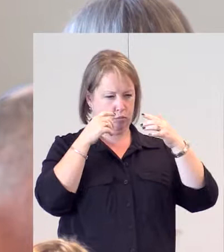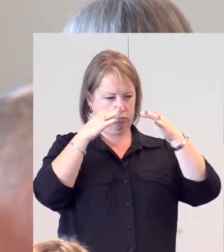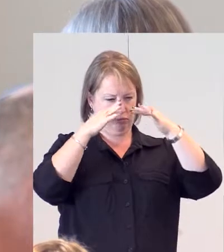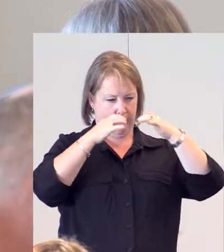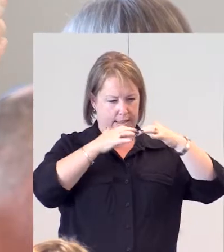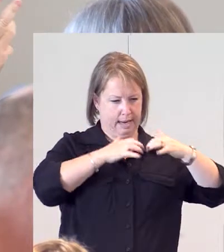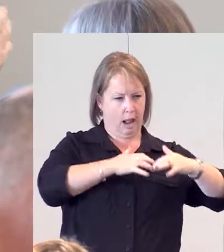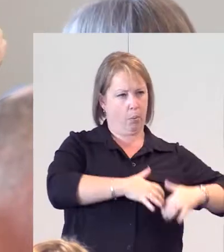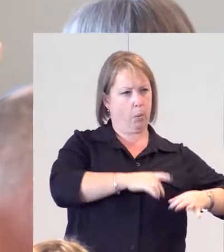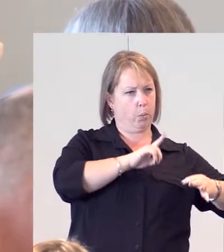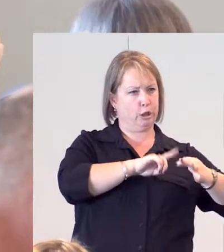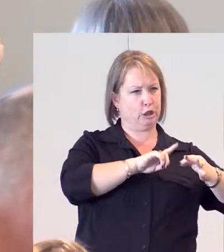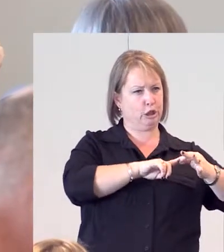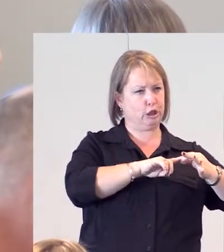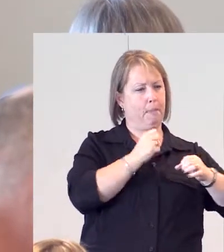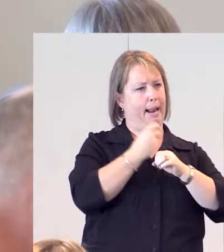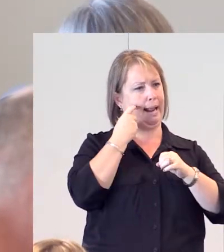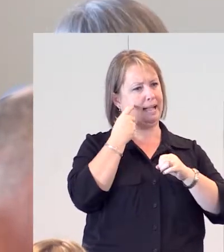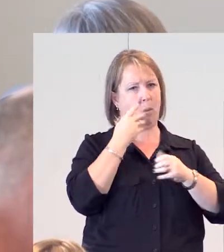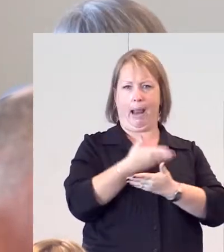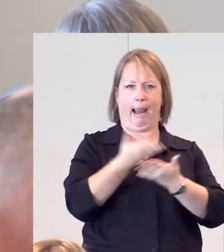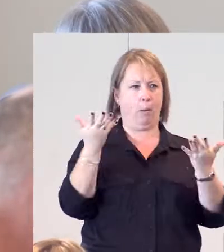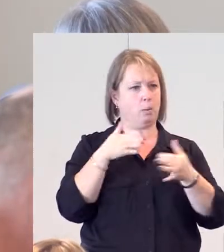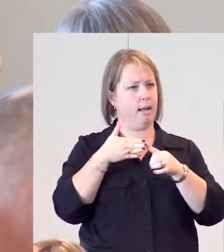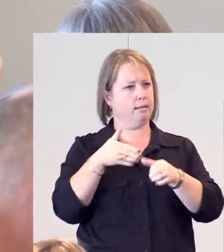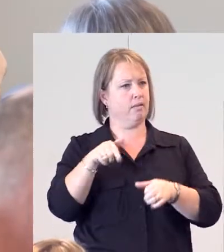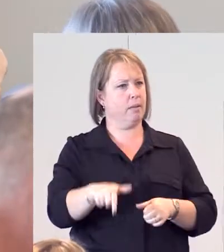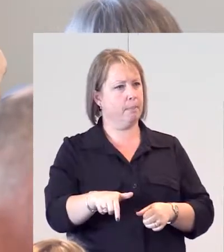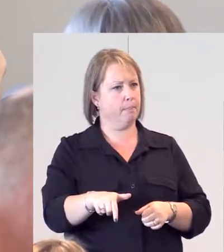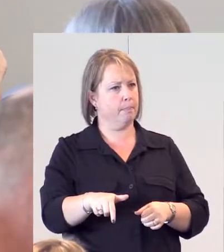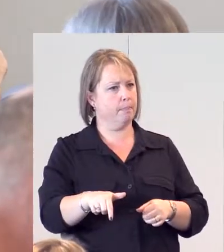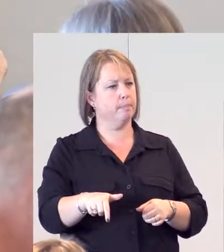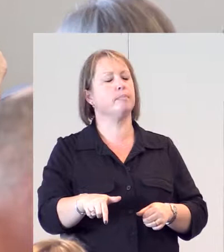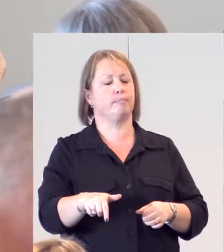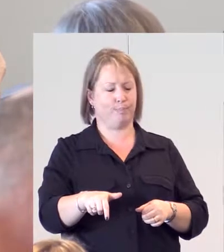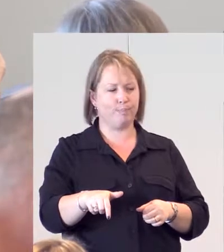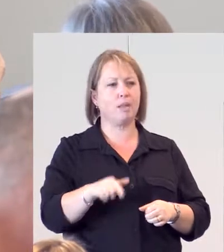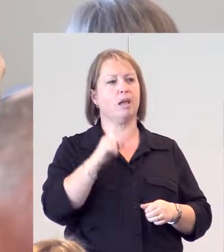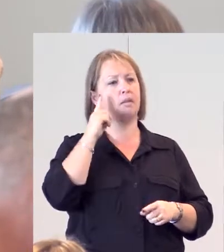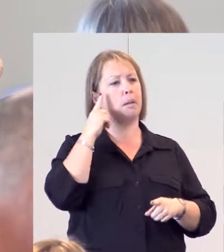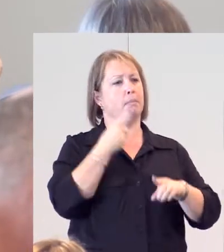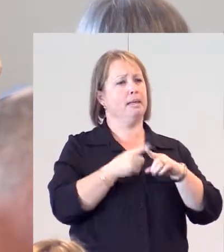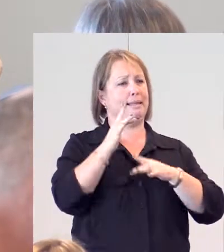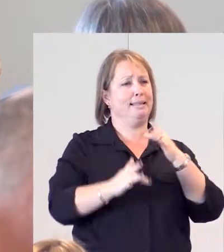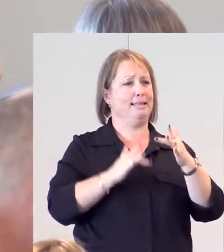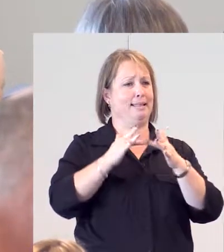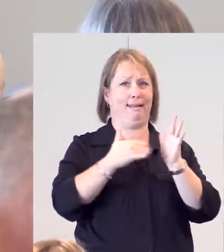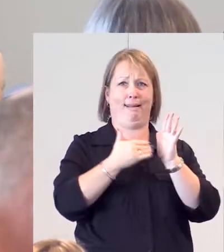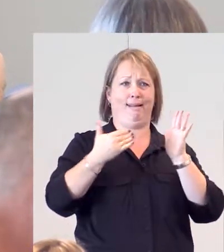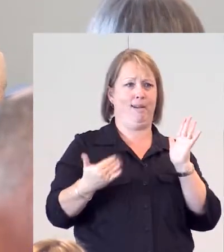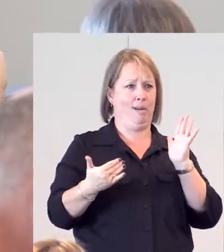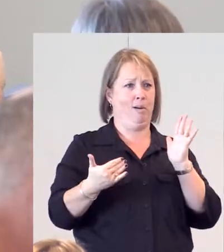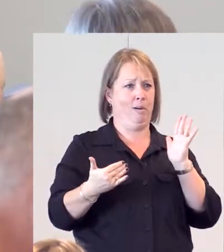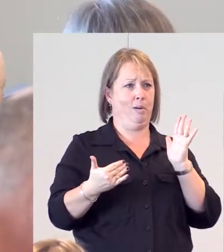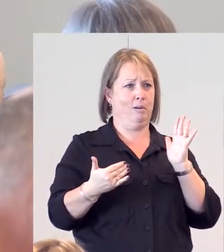way that just about anybody could answer them, and yeah, I think in the internet these days, you know, we can do it at a